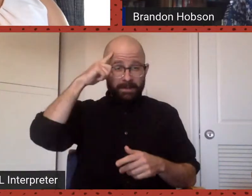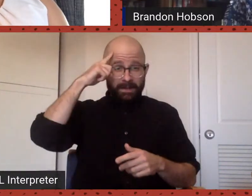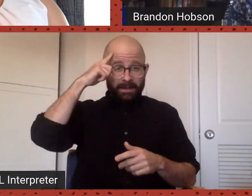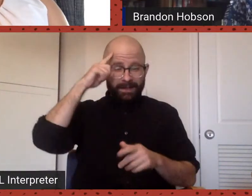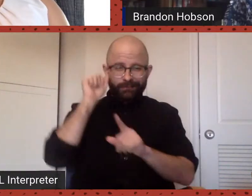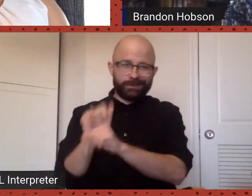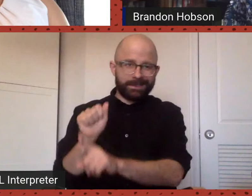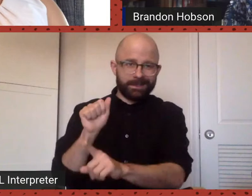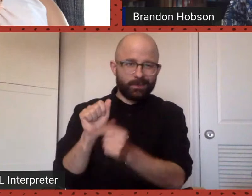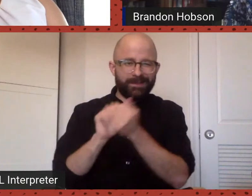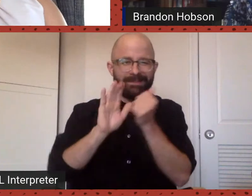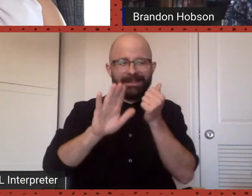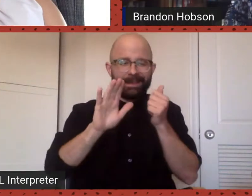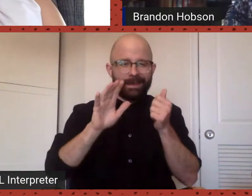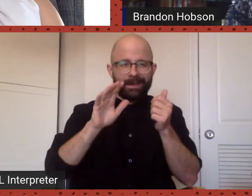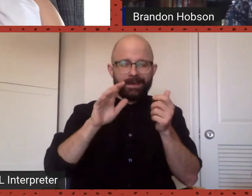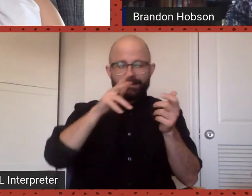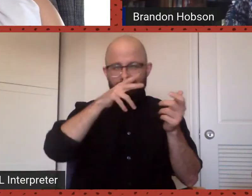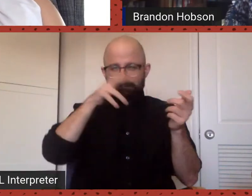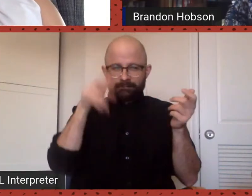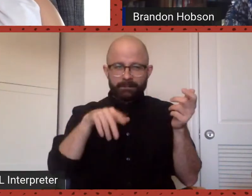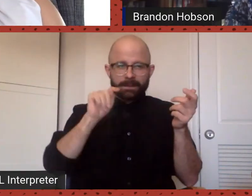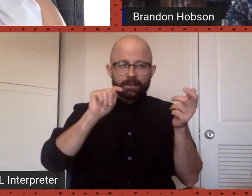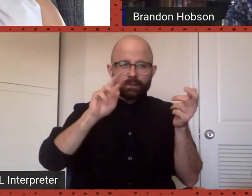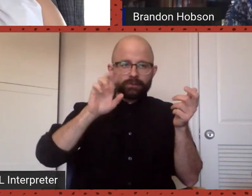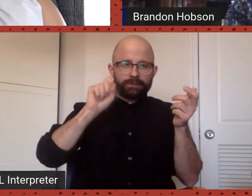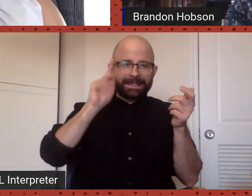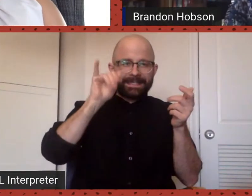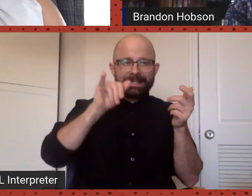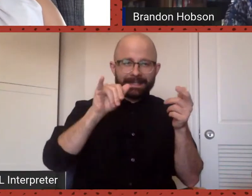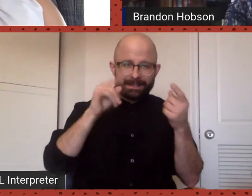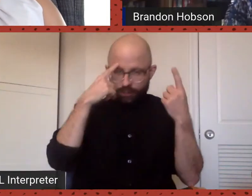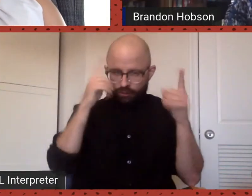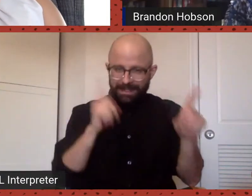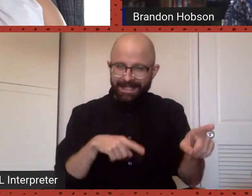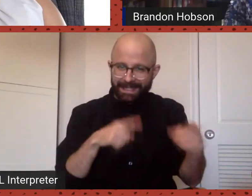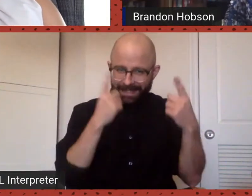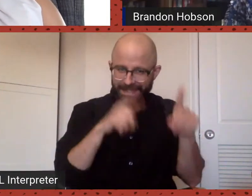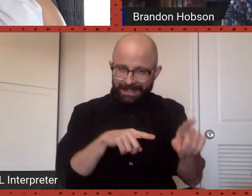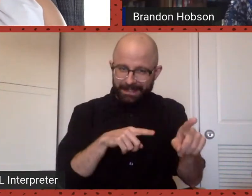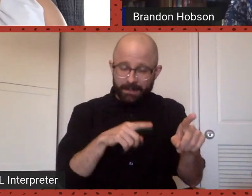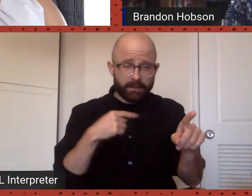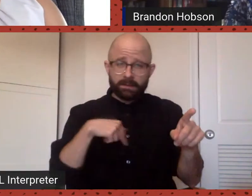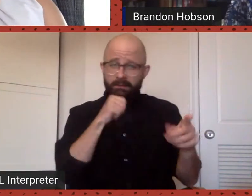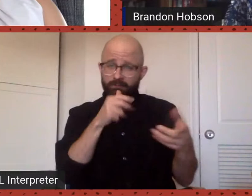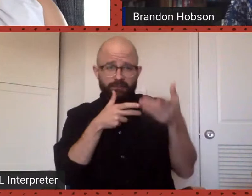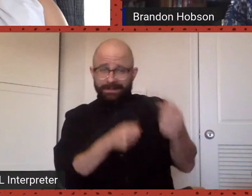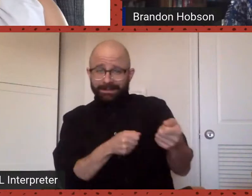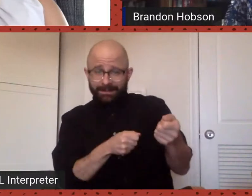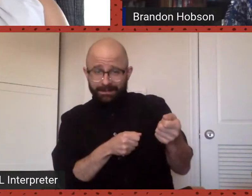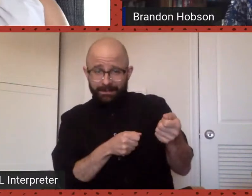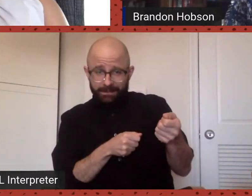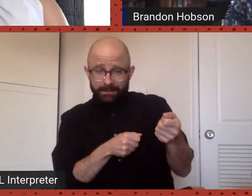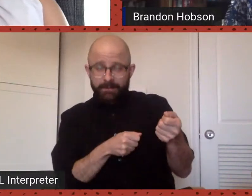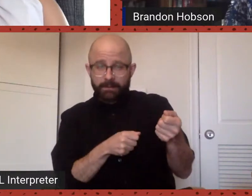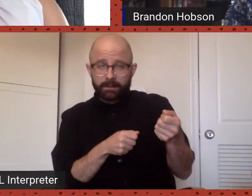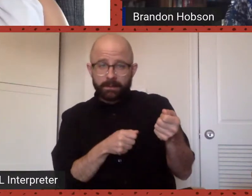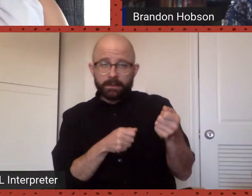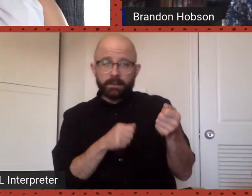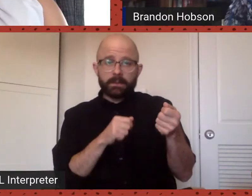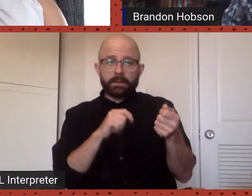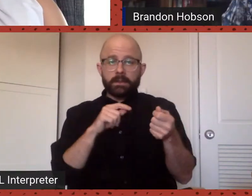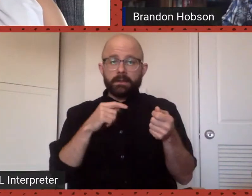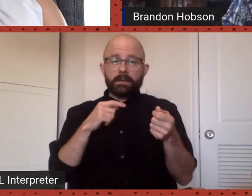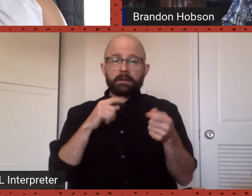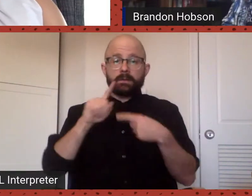treaty. We did not trust them. It was raining the night we rounded up a few